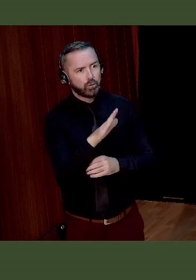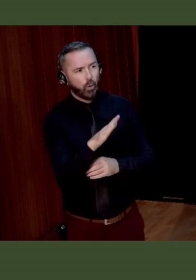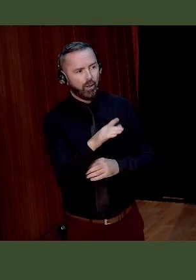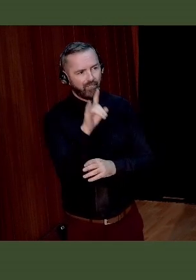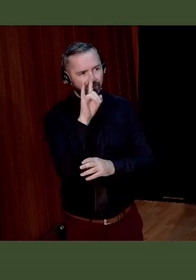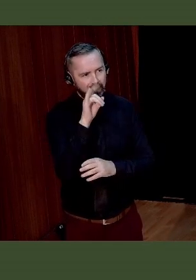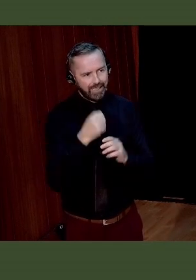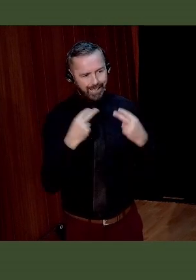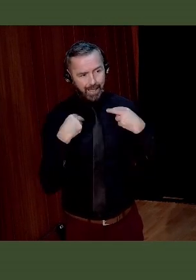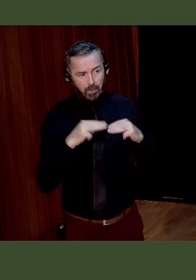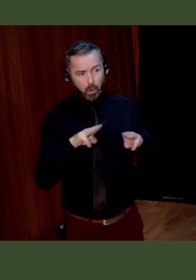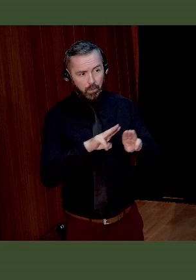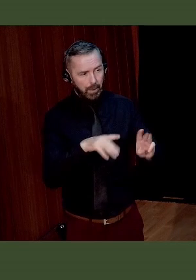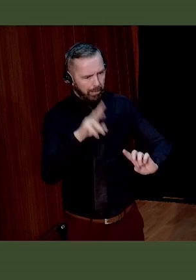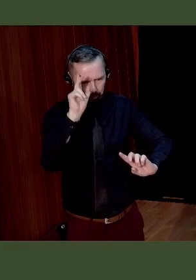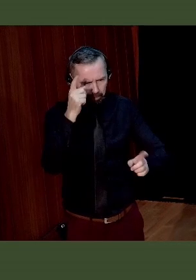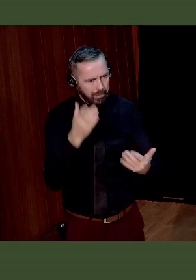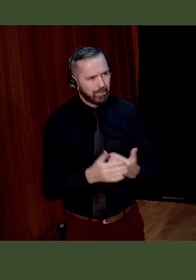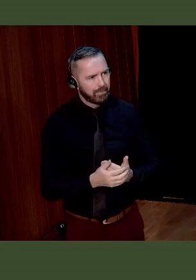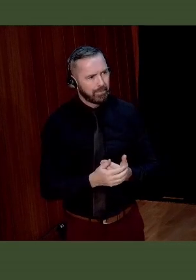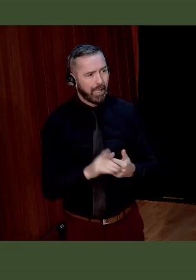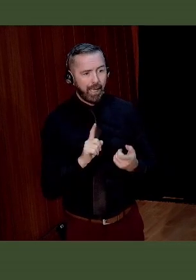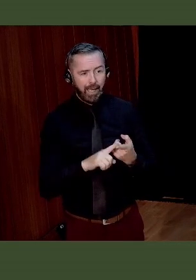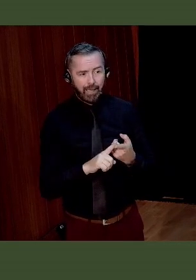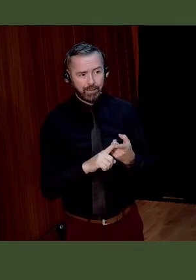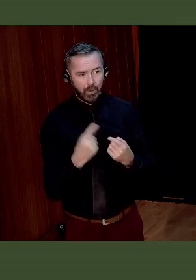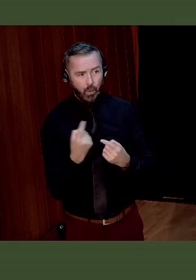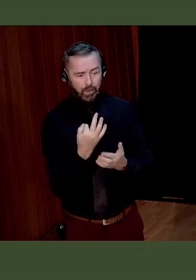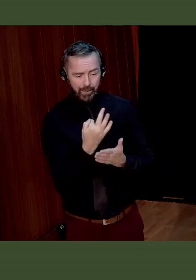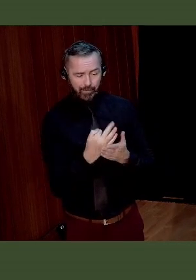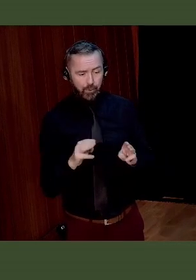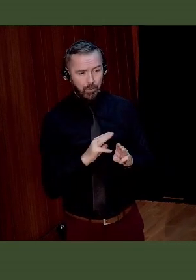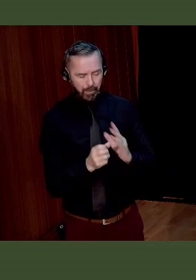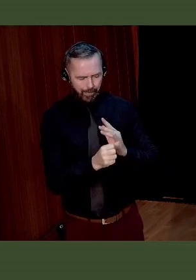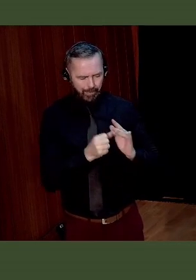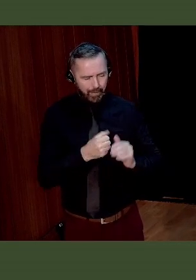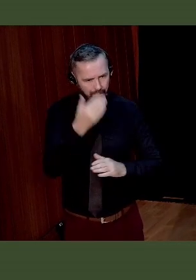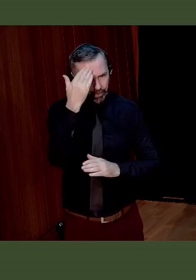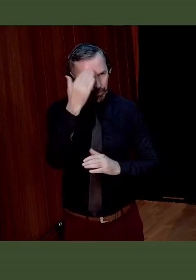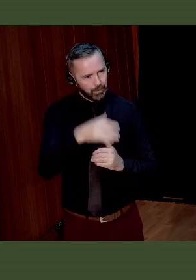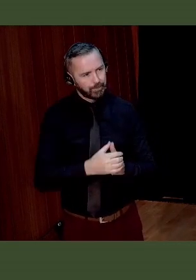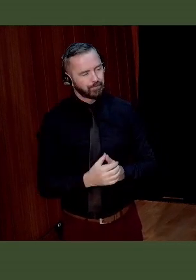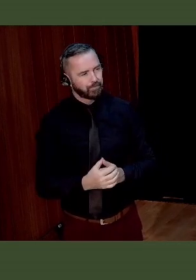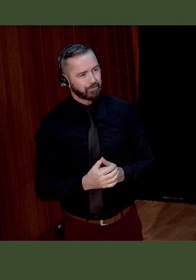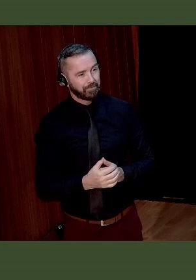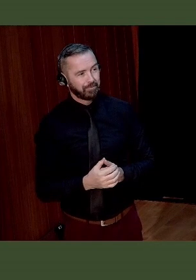fashion, in a language that most people do not understand and with which only a comparative handful are expertly familiar.